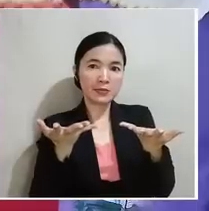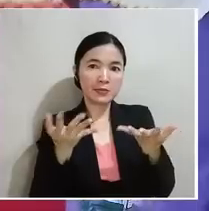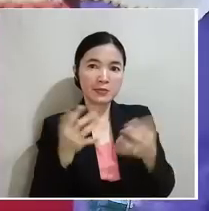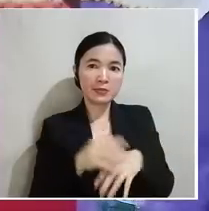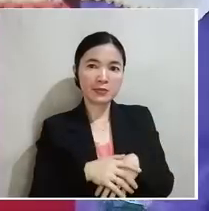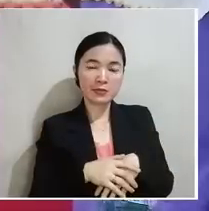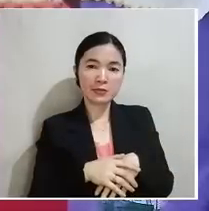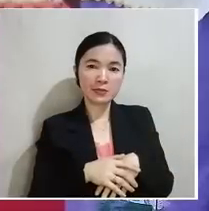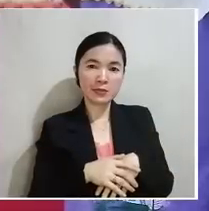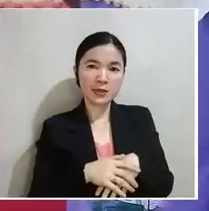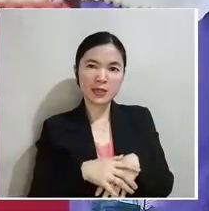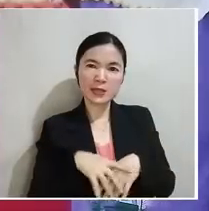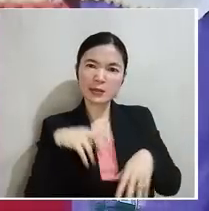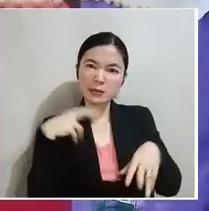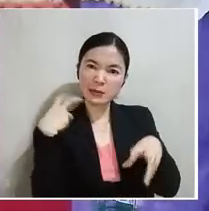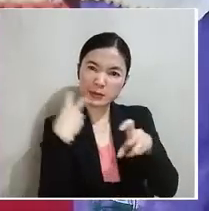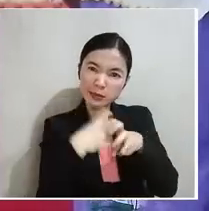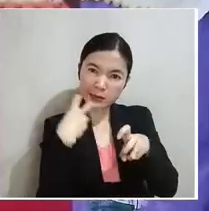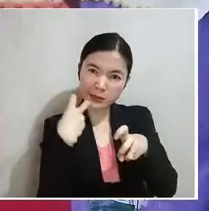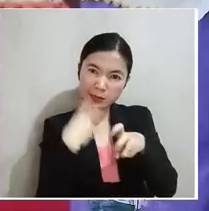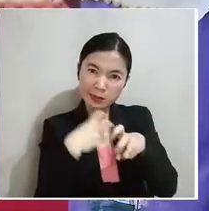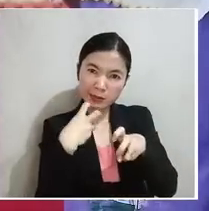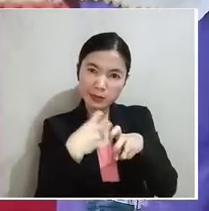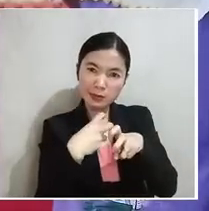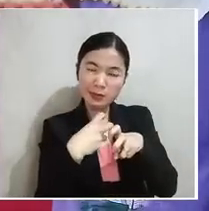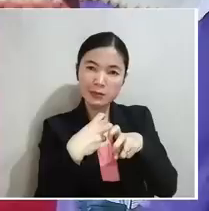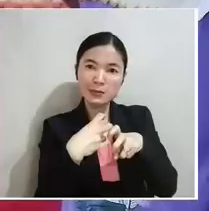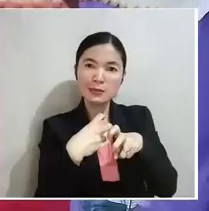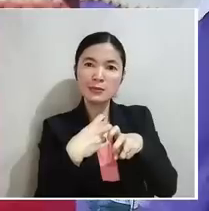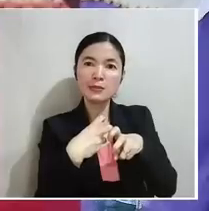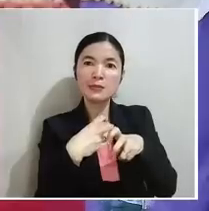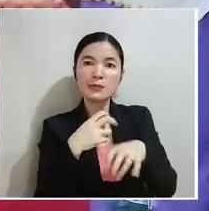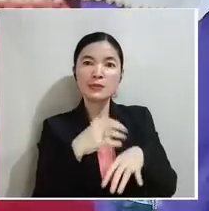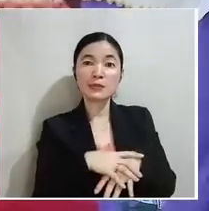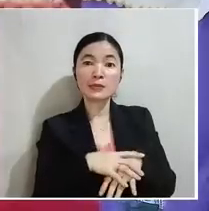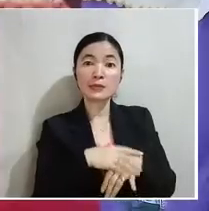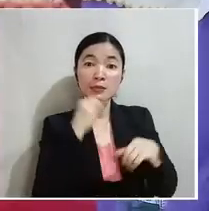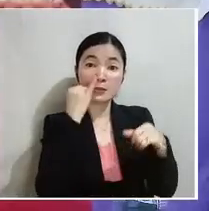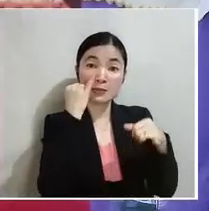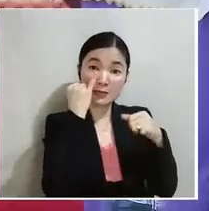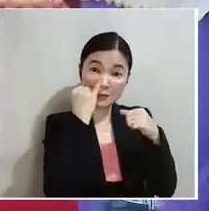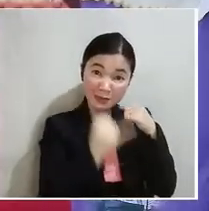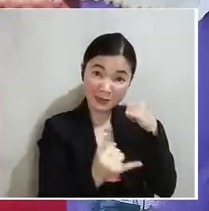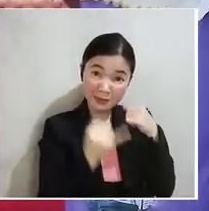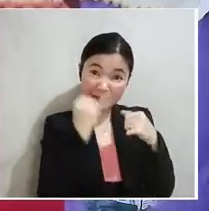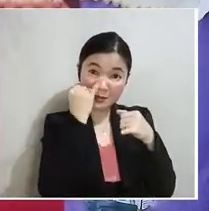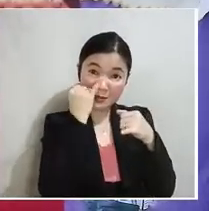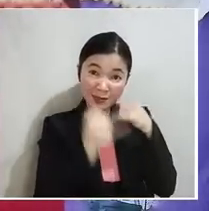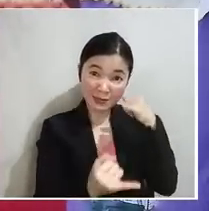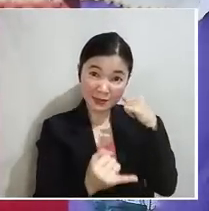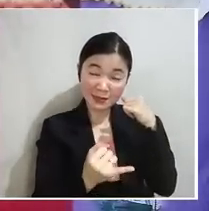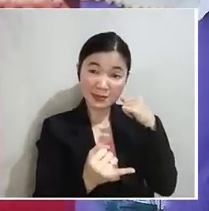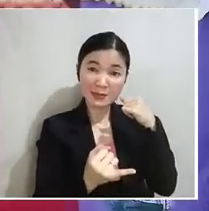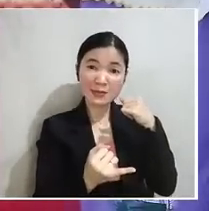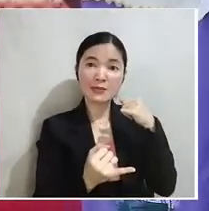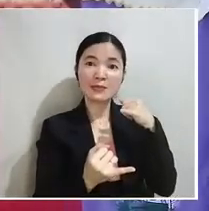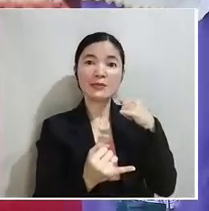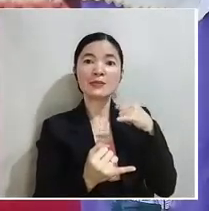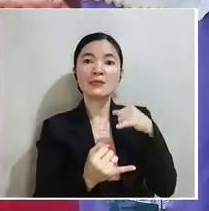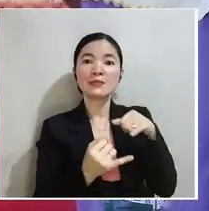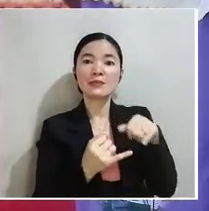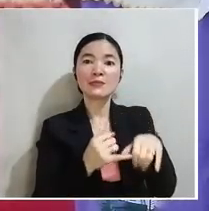struggled for breath in the last moment of his miserable life, he